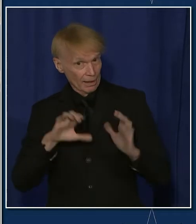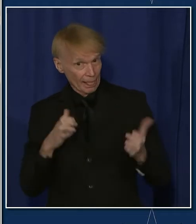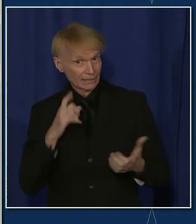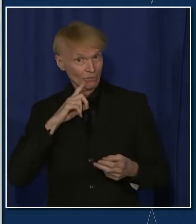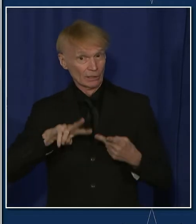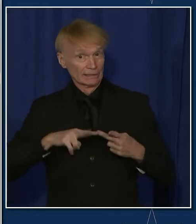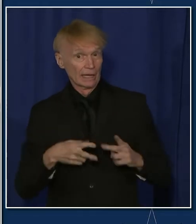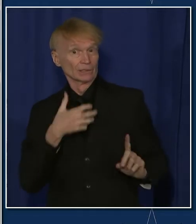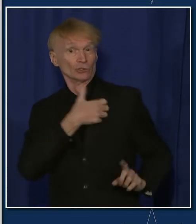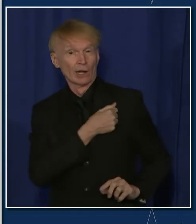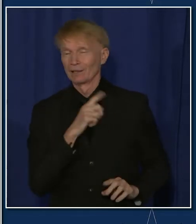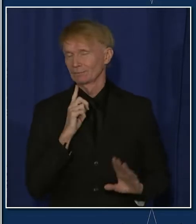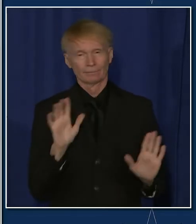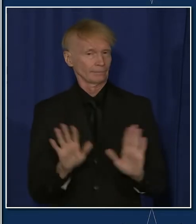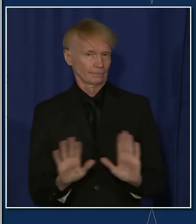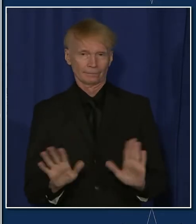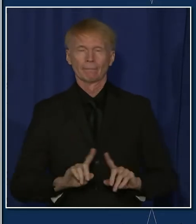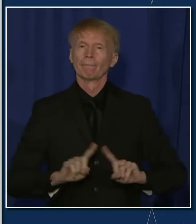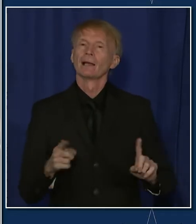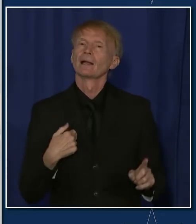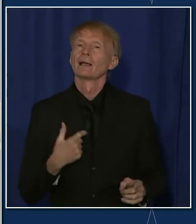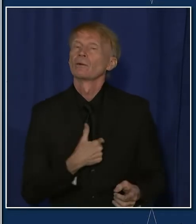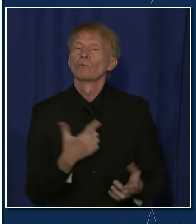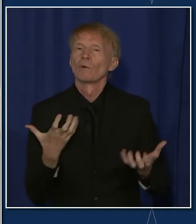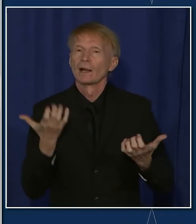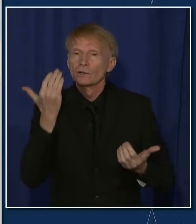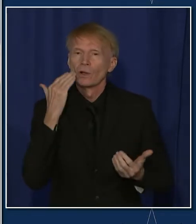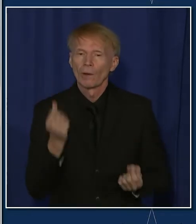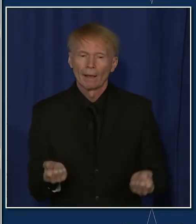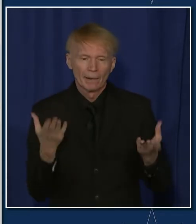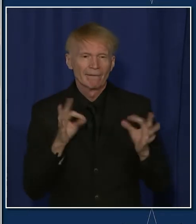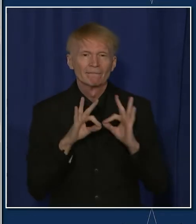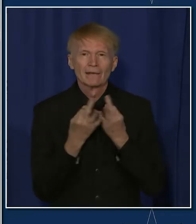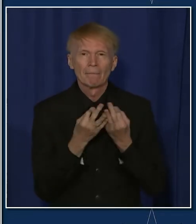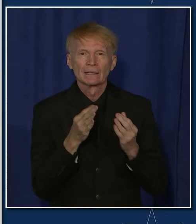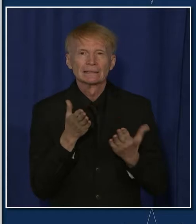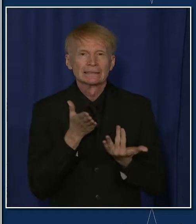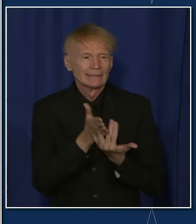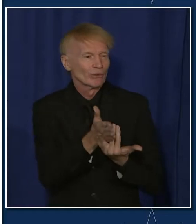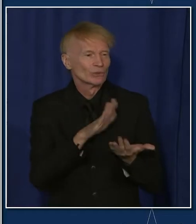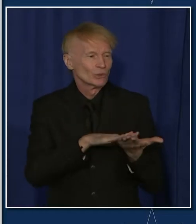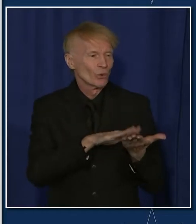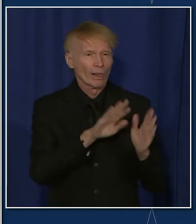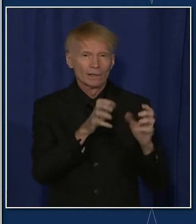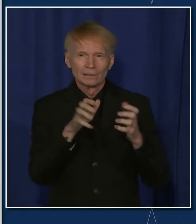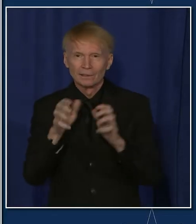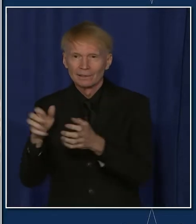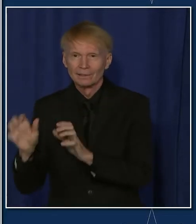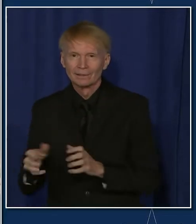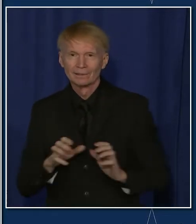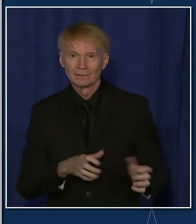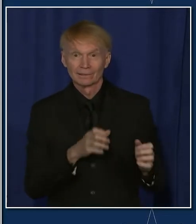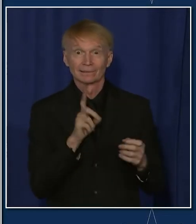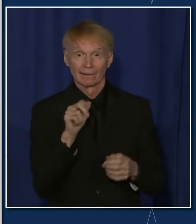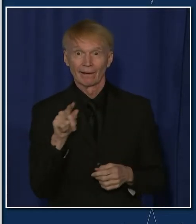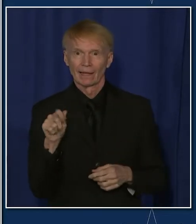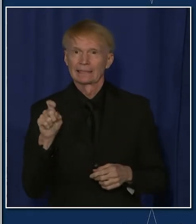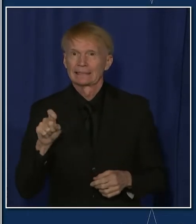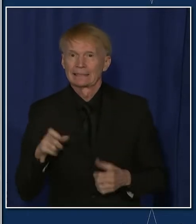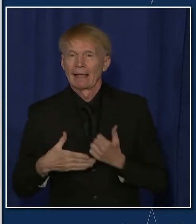not, but what I want to know is which families, especially as we get the data by school, which families may need help, because we have